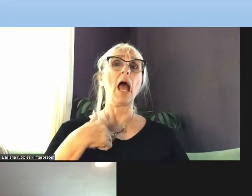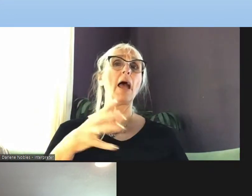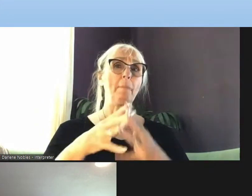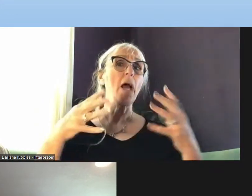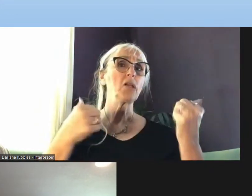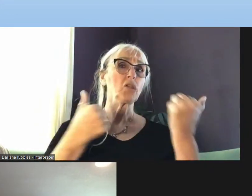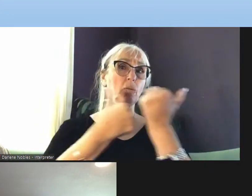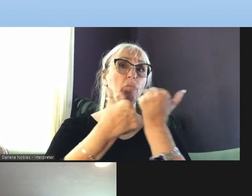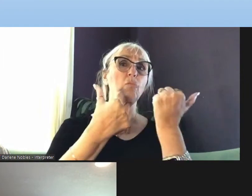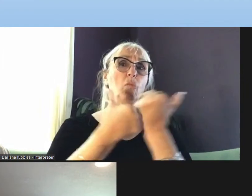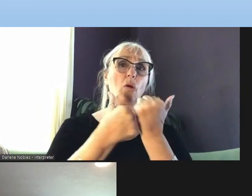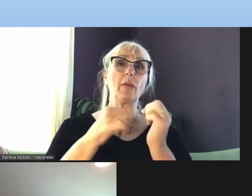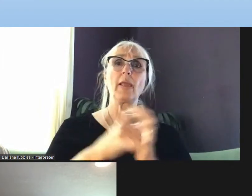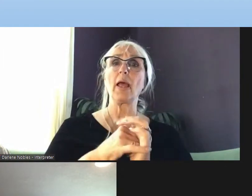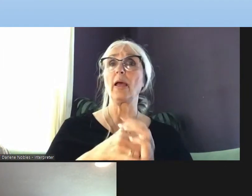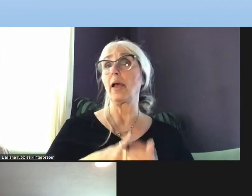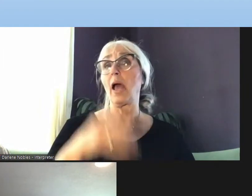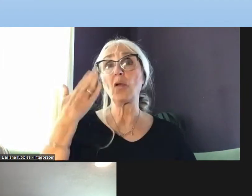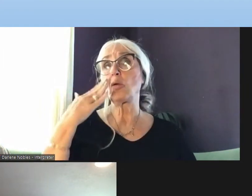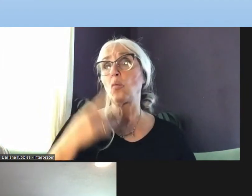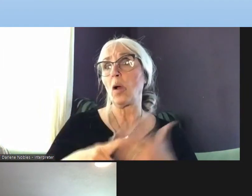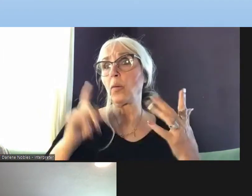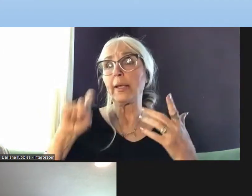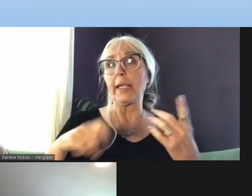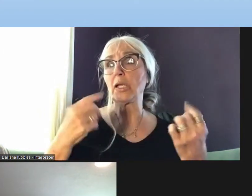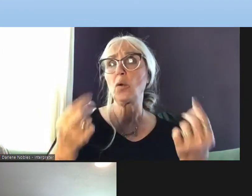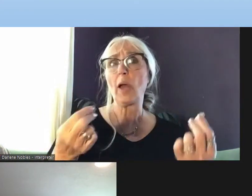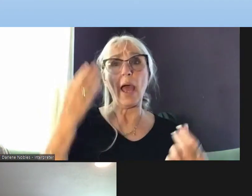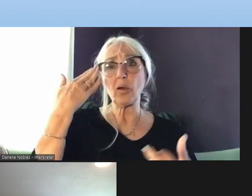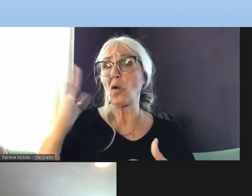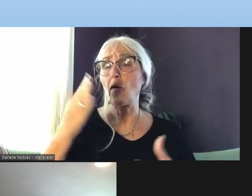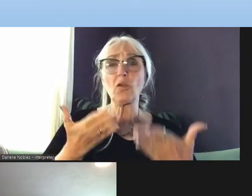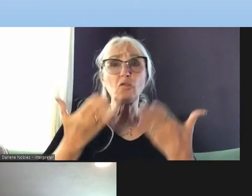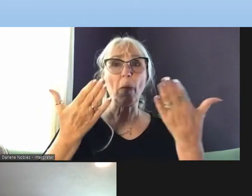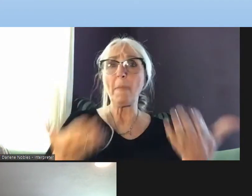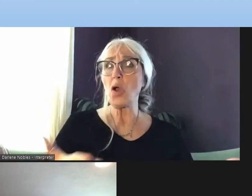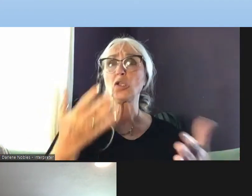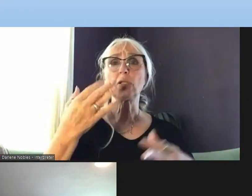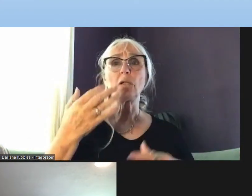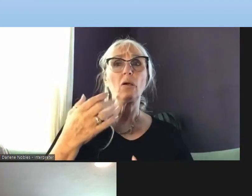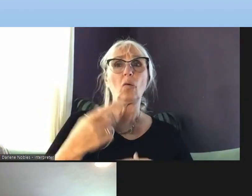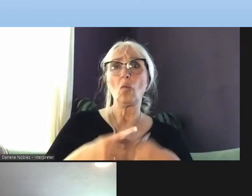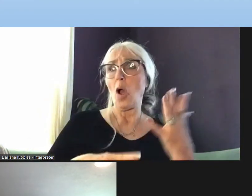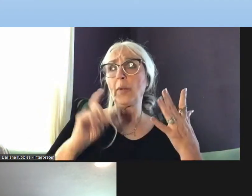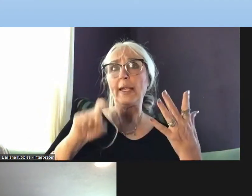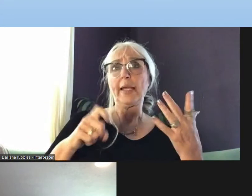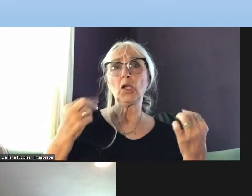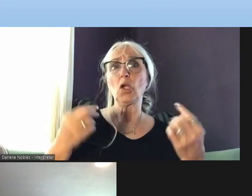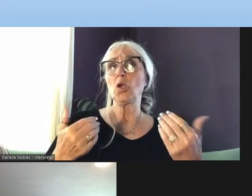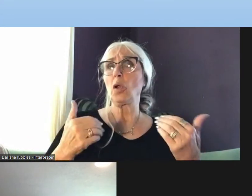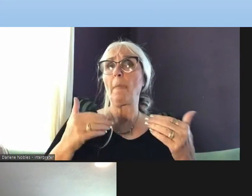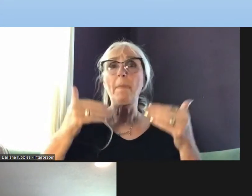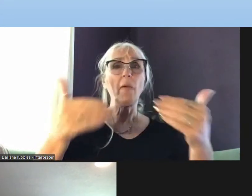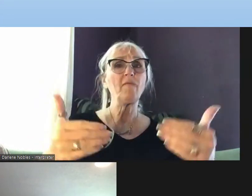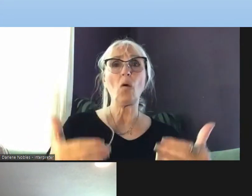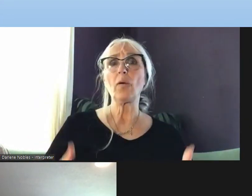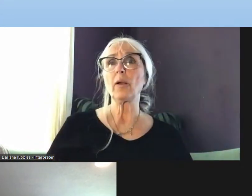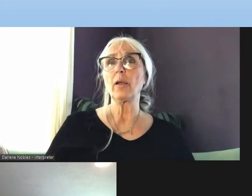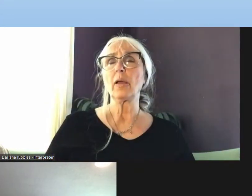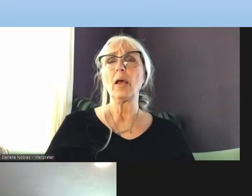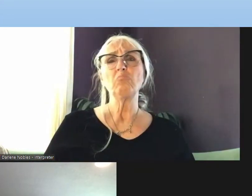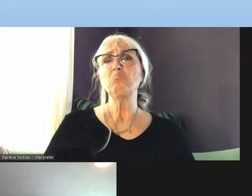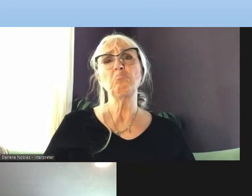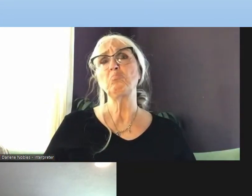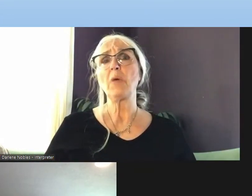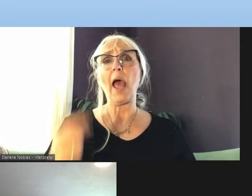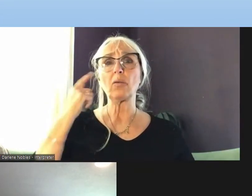to do to, I don't know if there's a motion or judge or what we need to do to move forward or. I don't think,